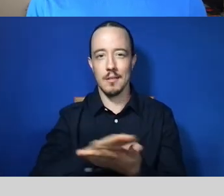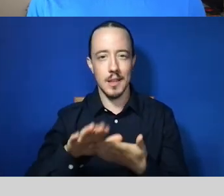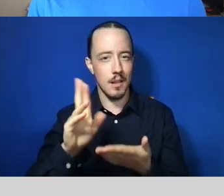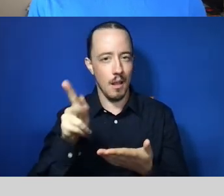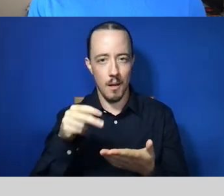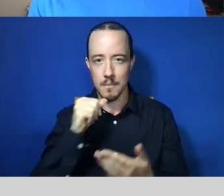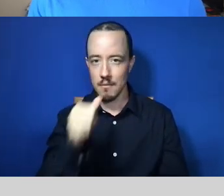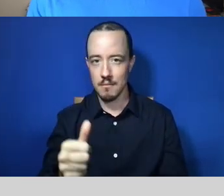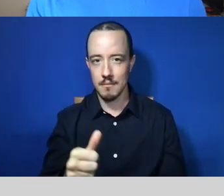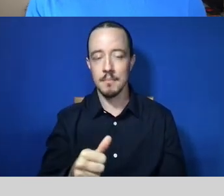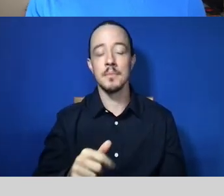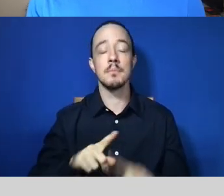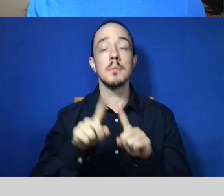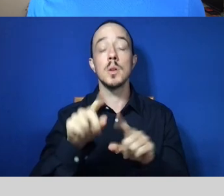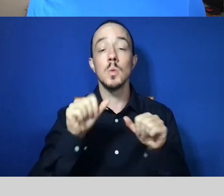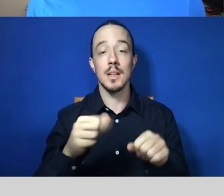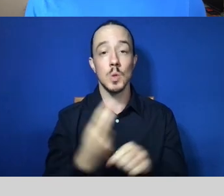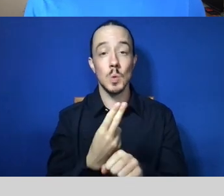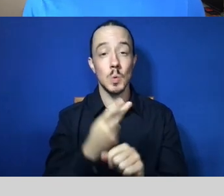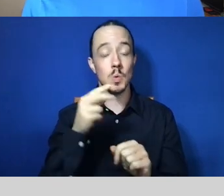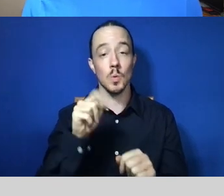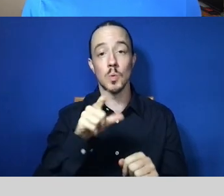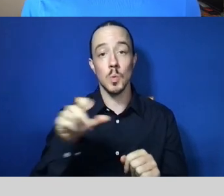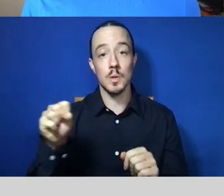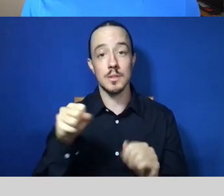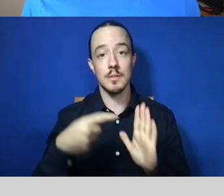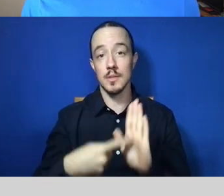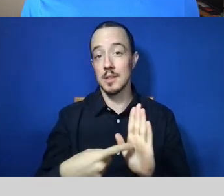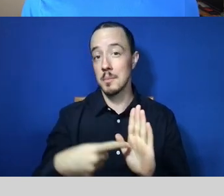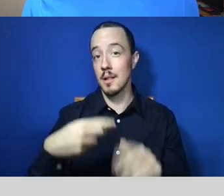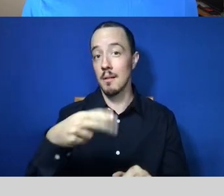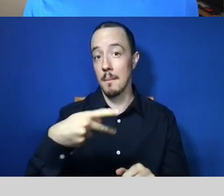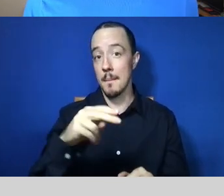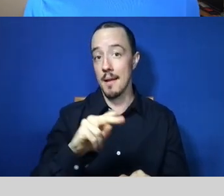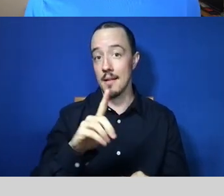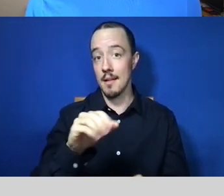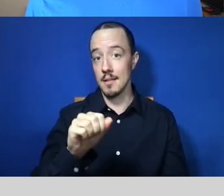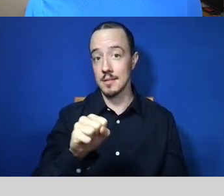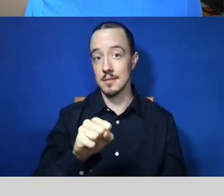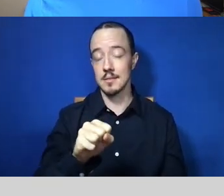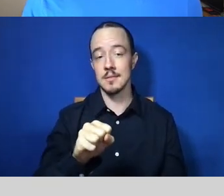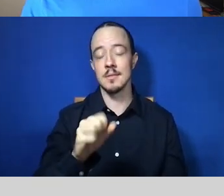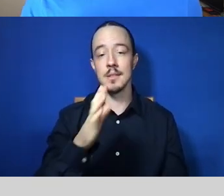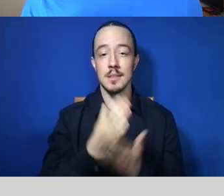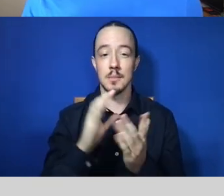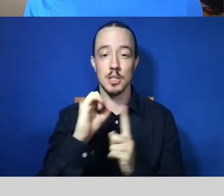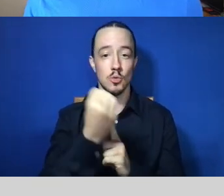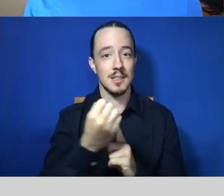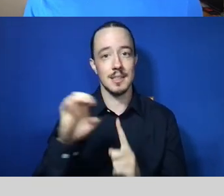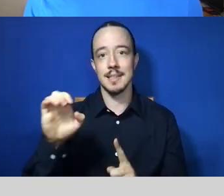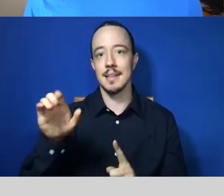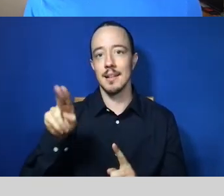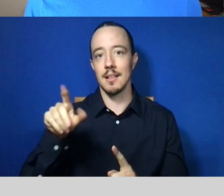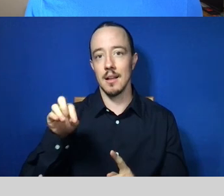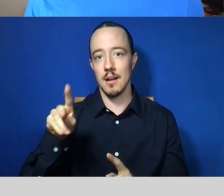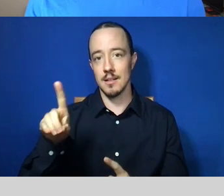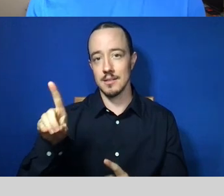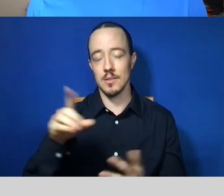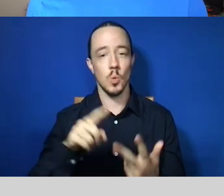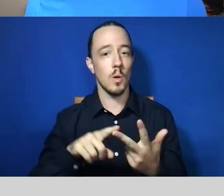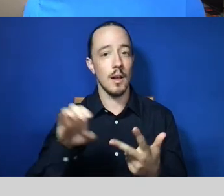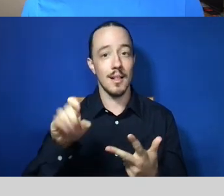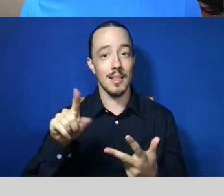ready for you, but you can use tools like pandas, and in some cases